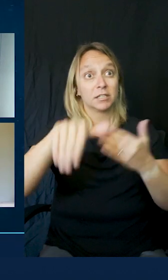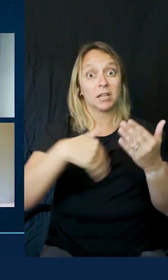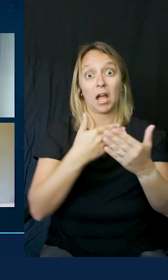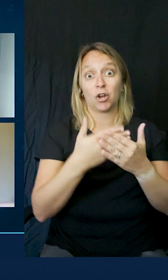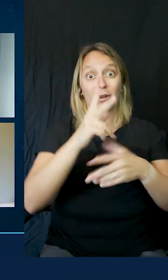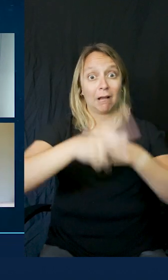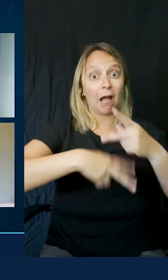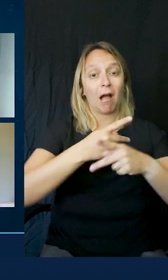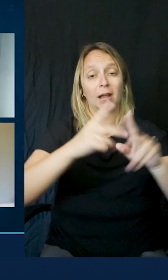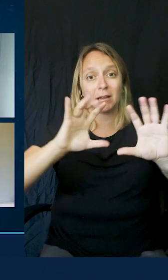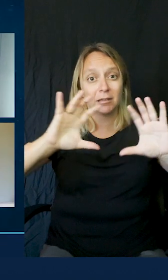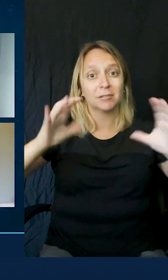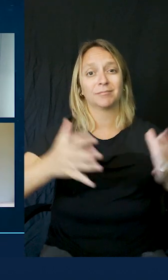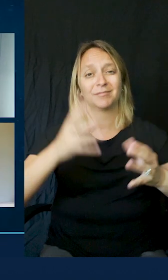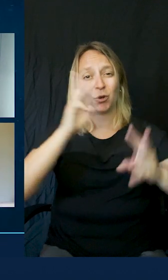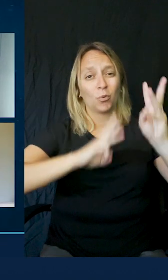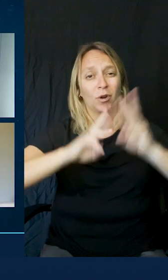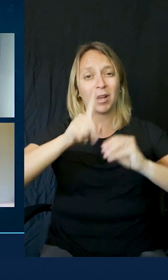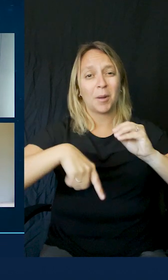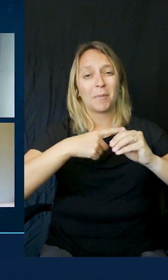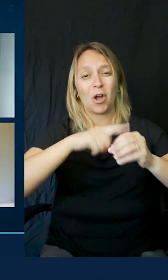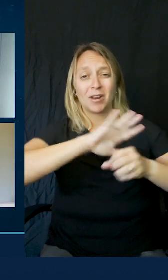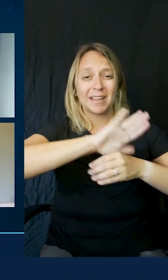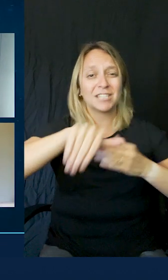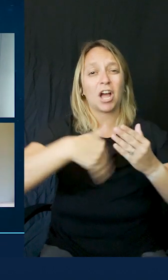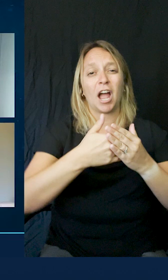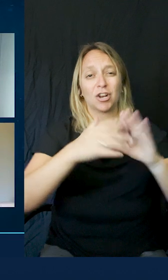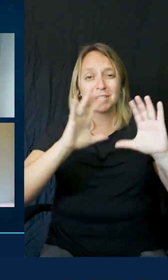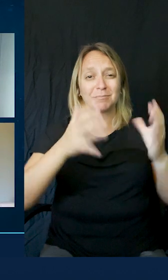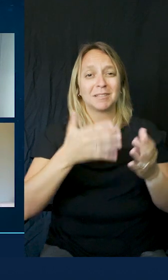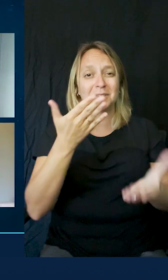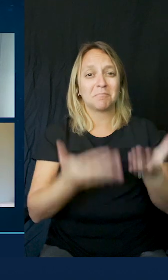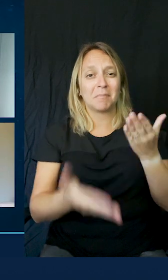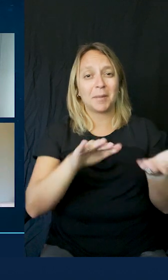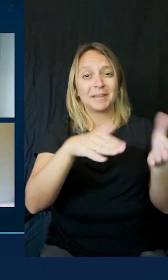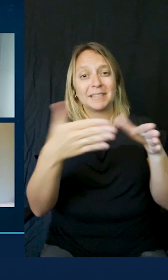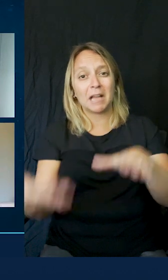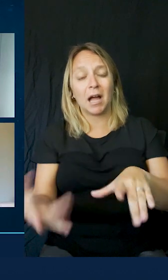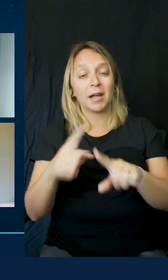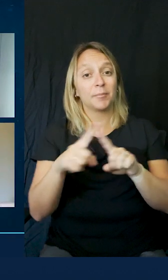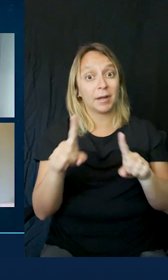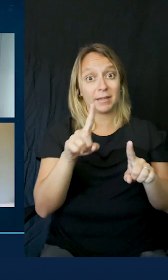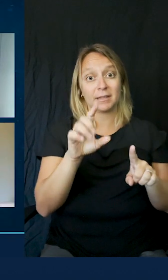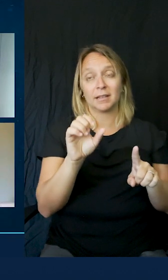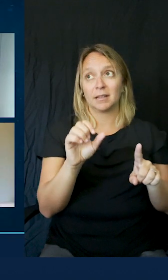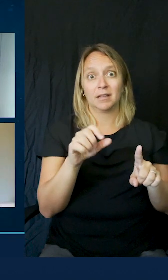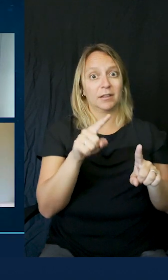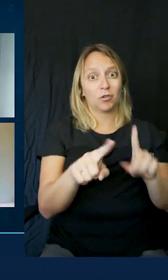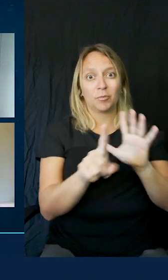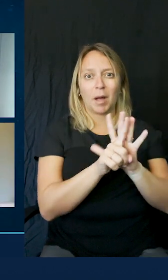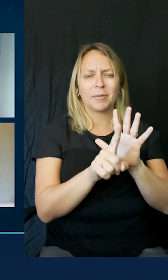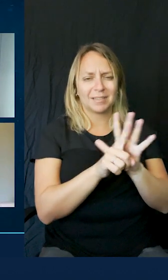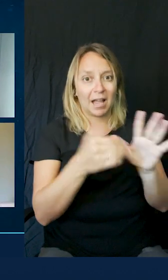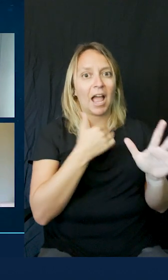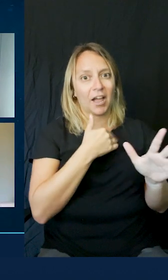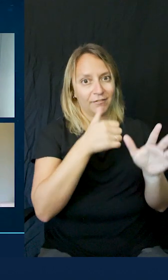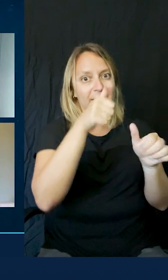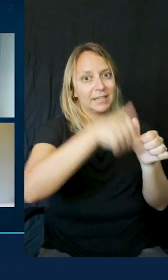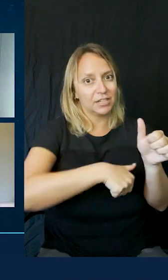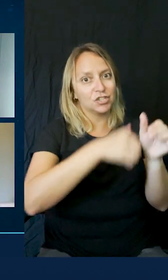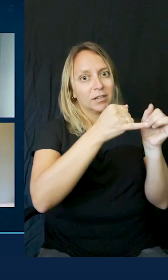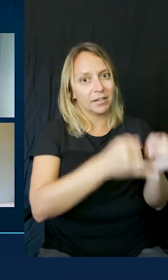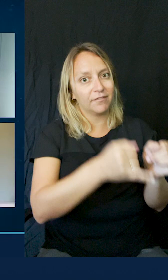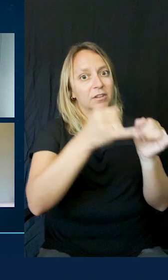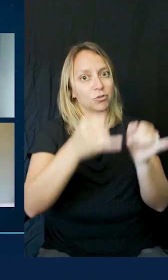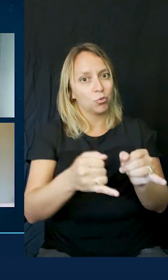worry about entire species that may go extinct, but those species and populations are made up of distinct individuals, and each one of